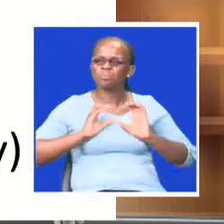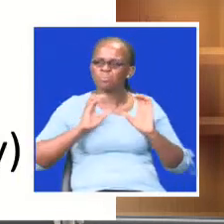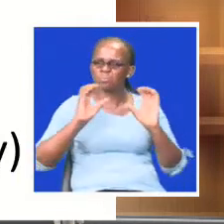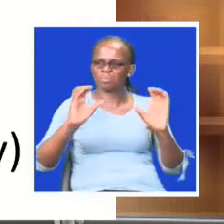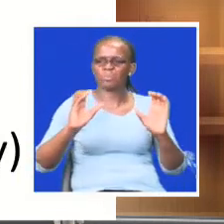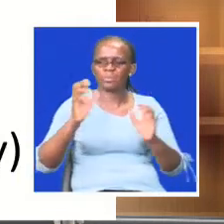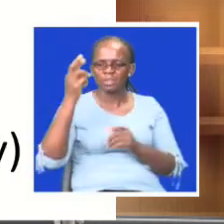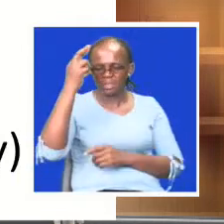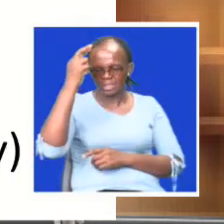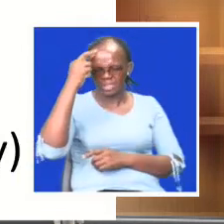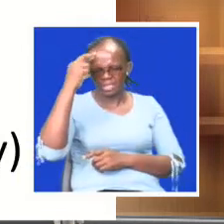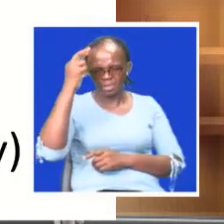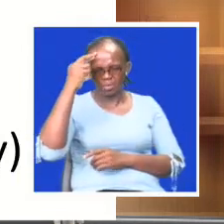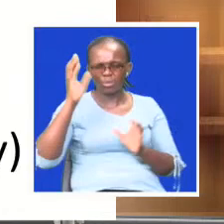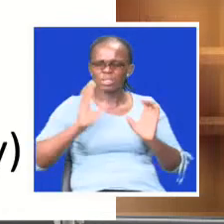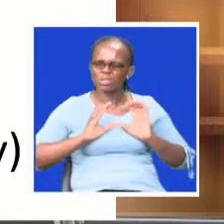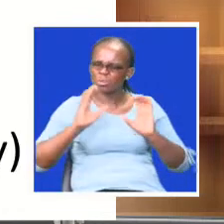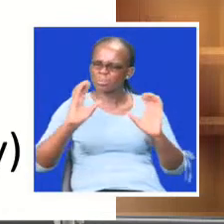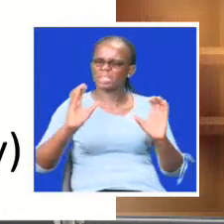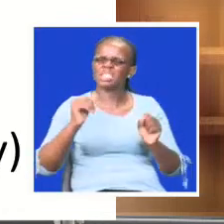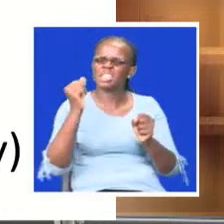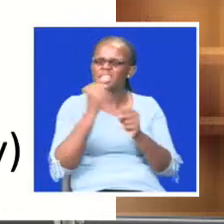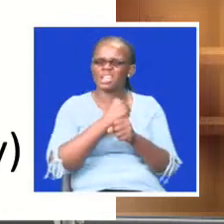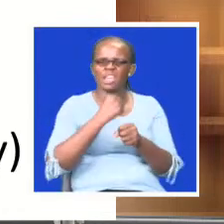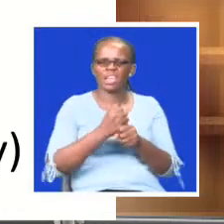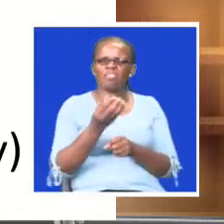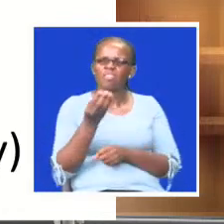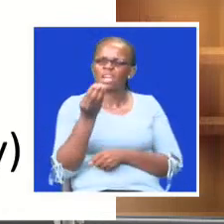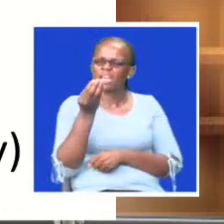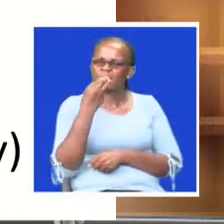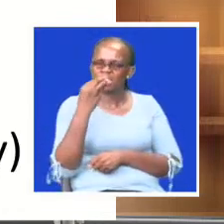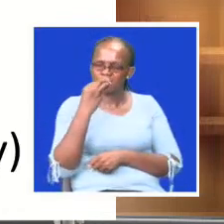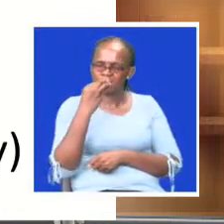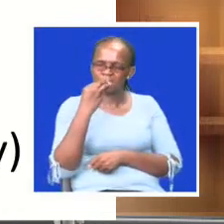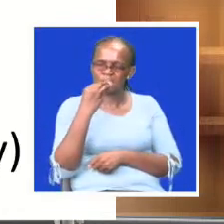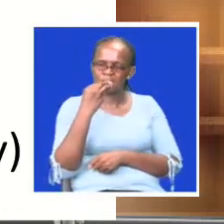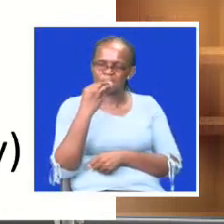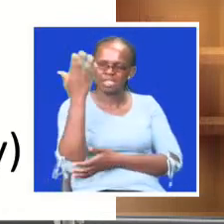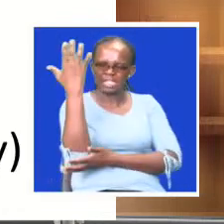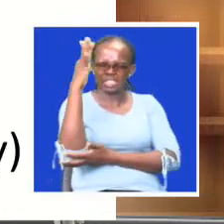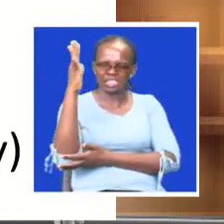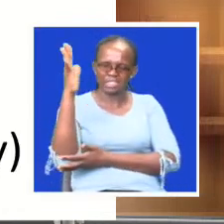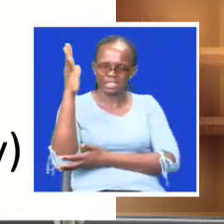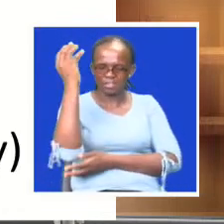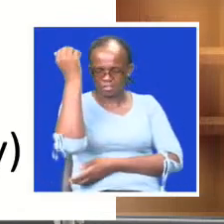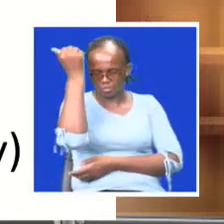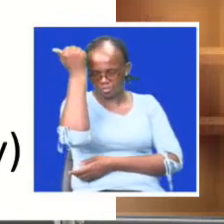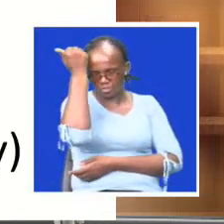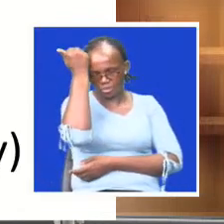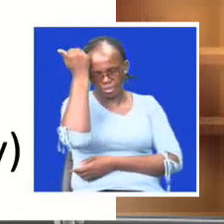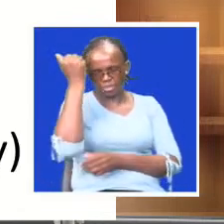knowledge of good and evil. But Eve disobeyed God's commands.